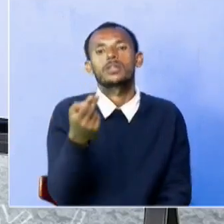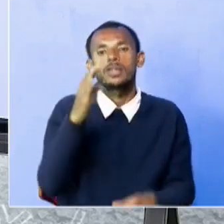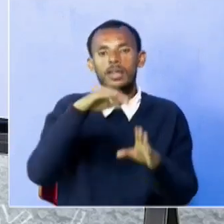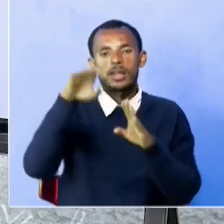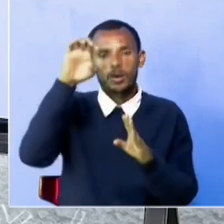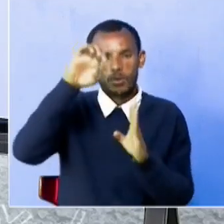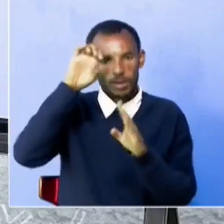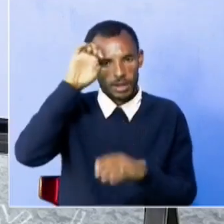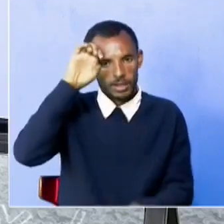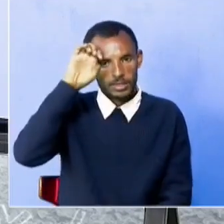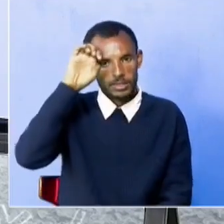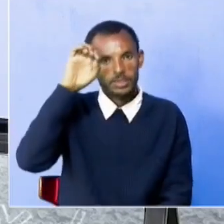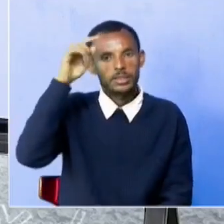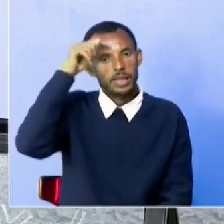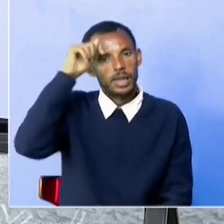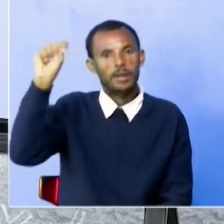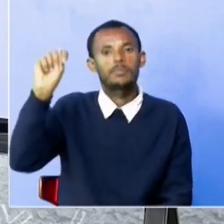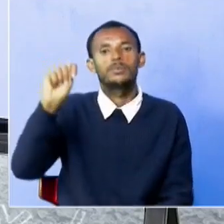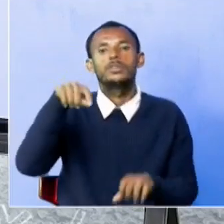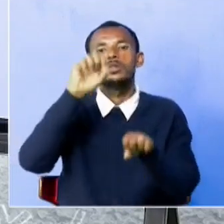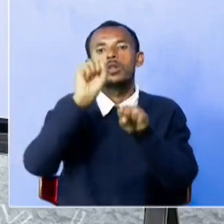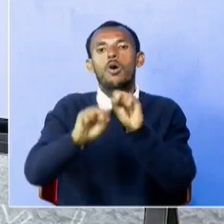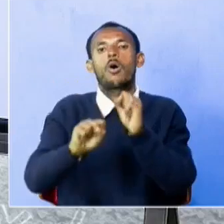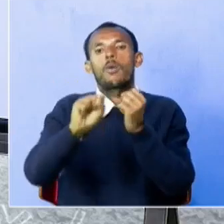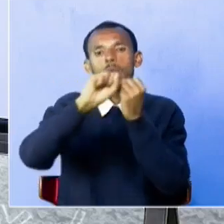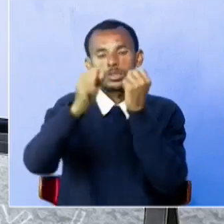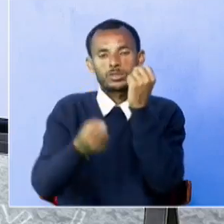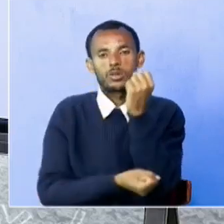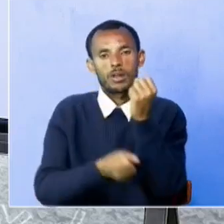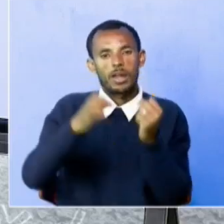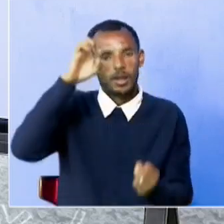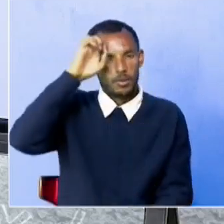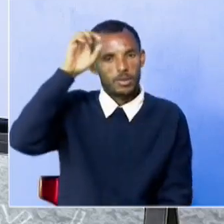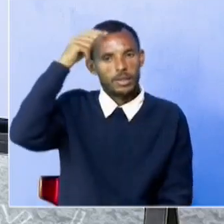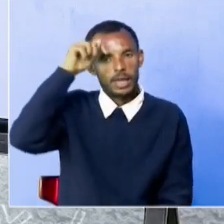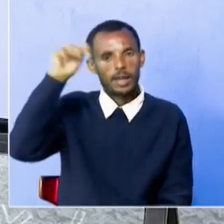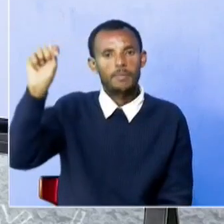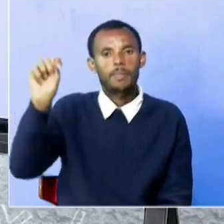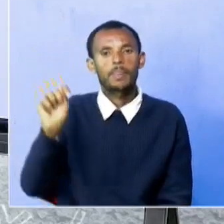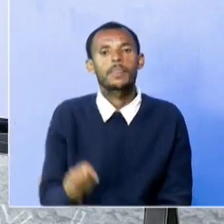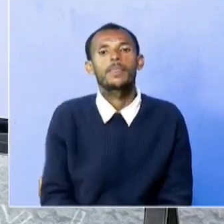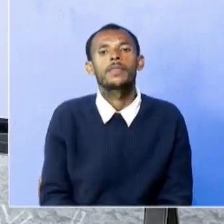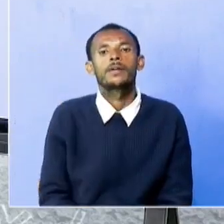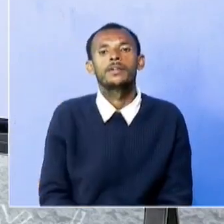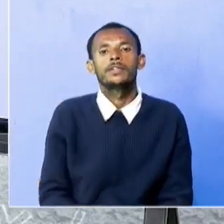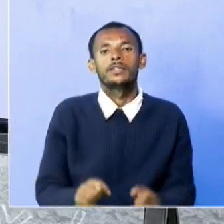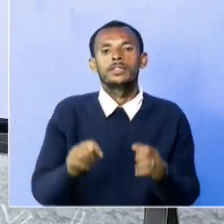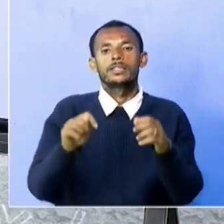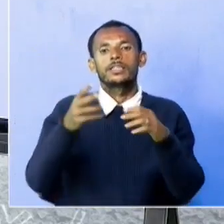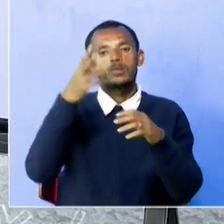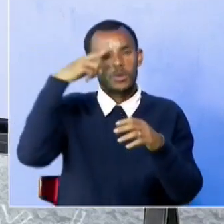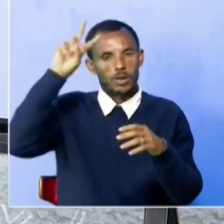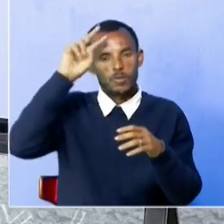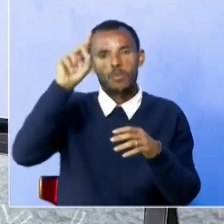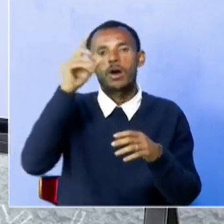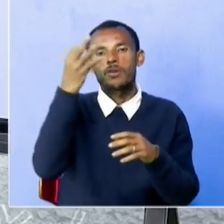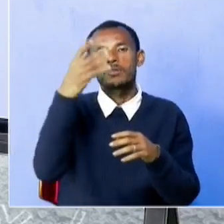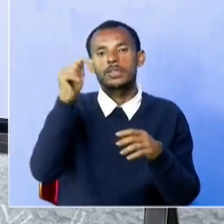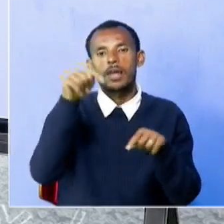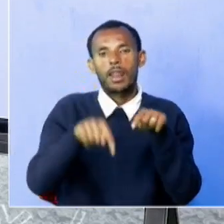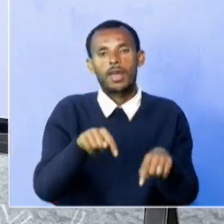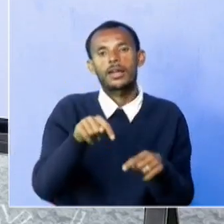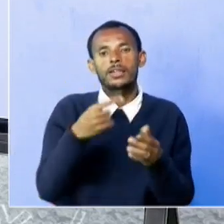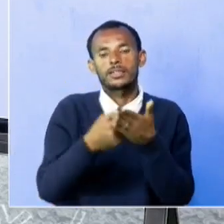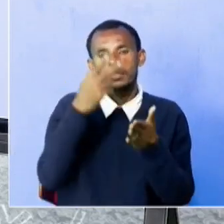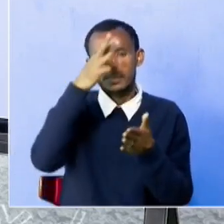Euclid's theorem. Okay, so based on Euclid's theorem, the square of one of the leg, in this